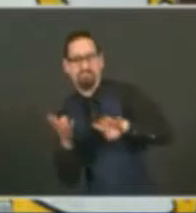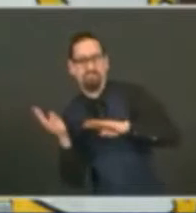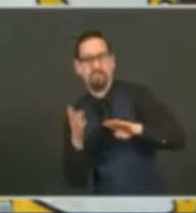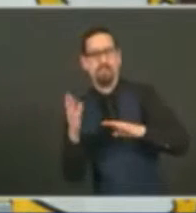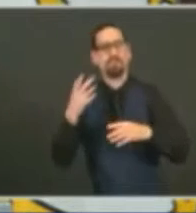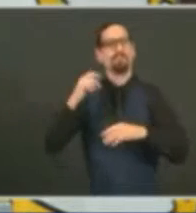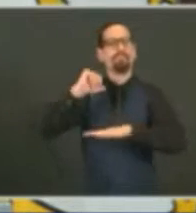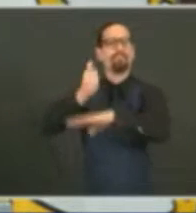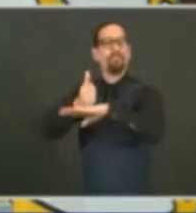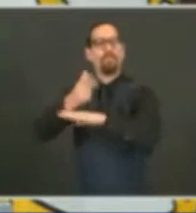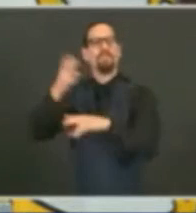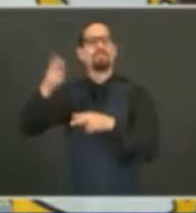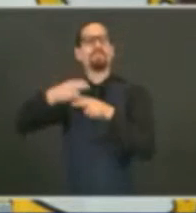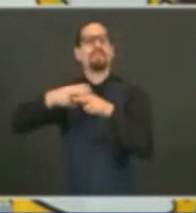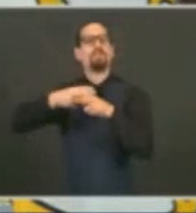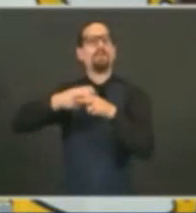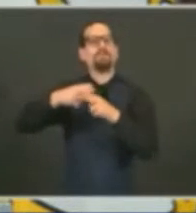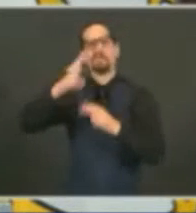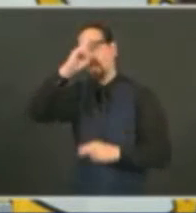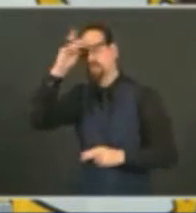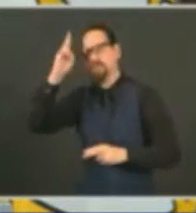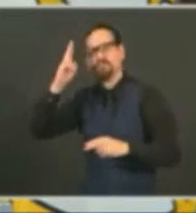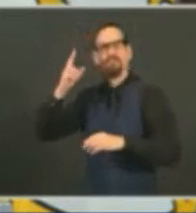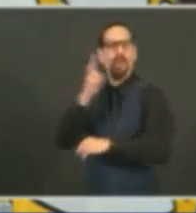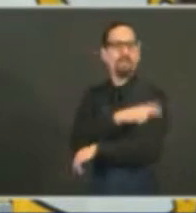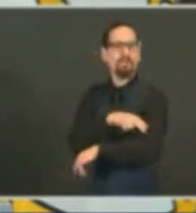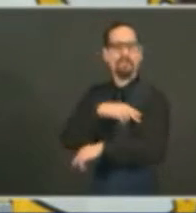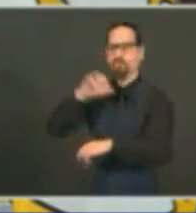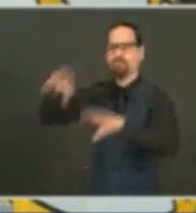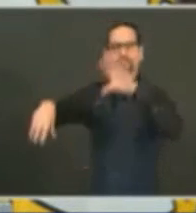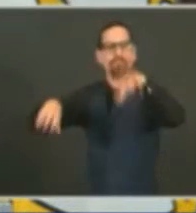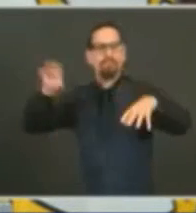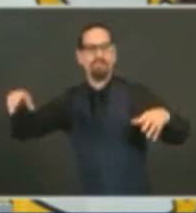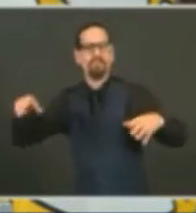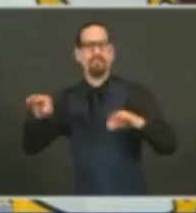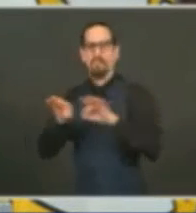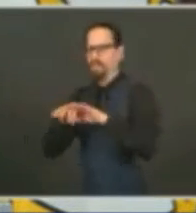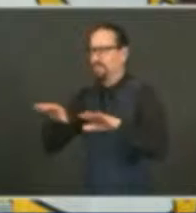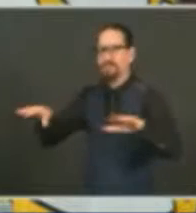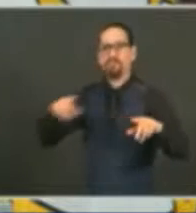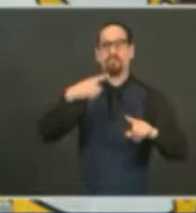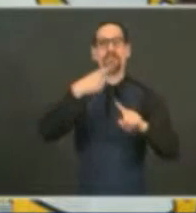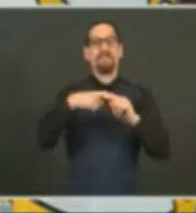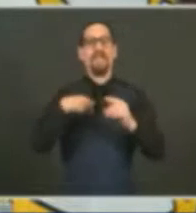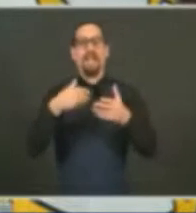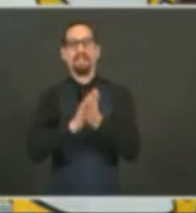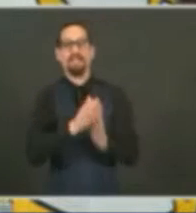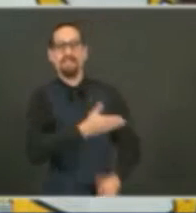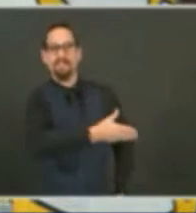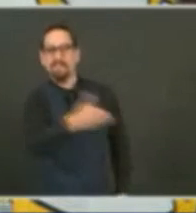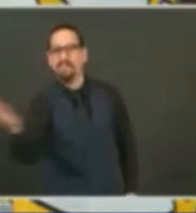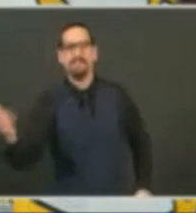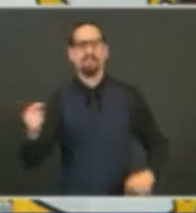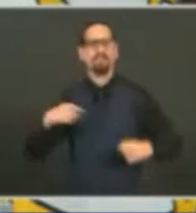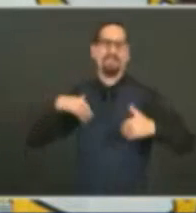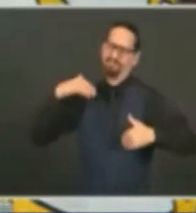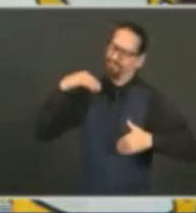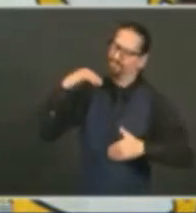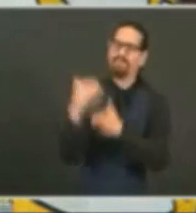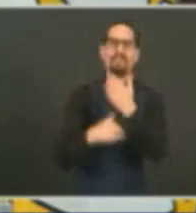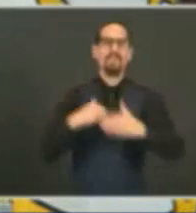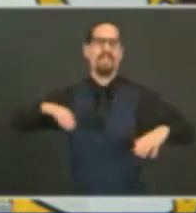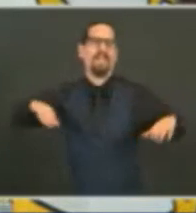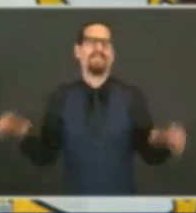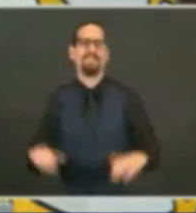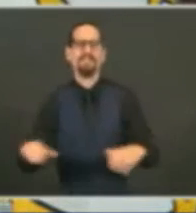action. And that's what I'm asking the people of Rhode Island to do. Act, follow the rules, bend the curve,